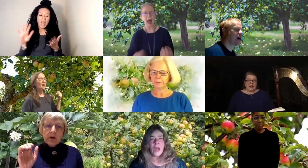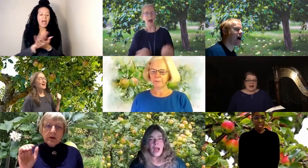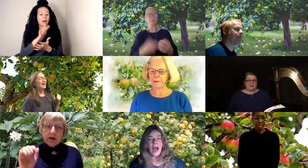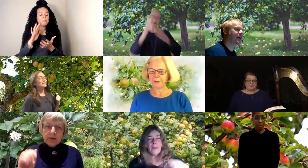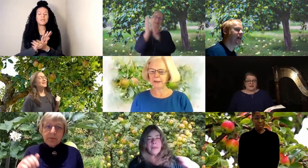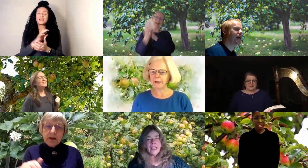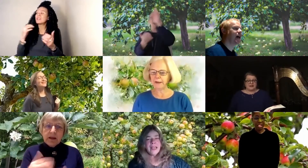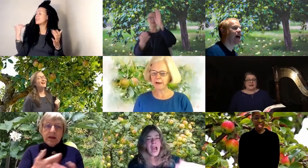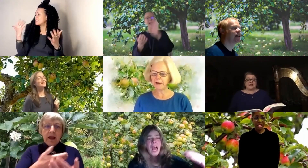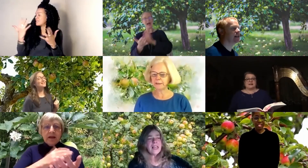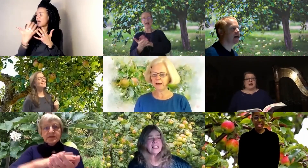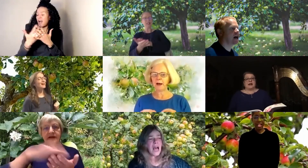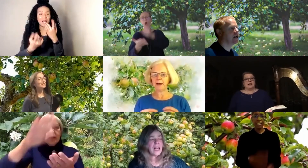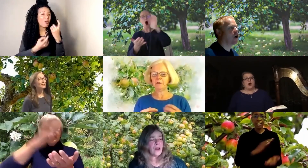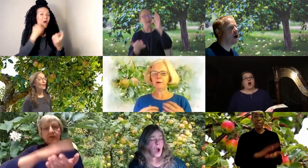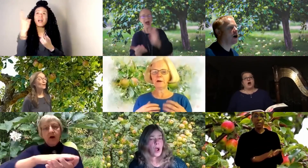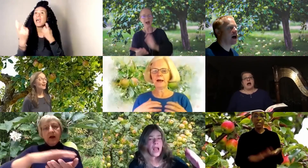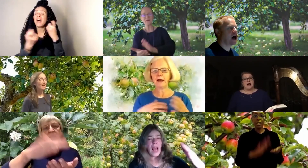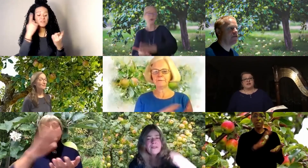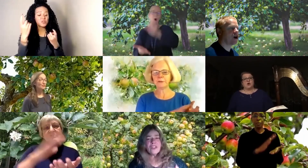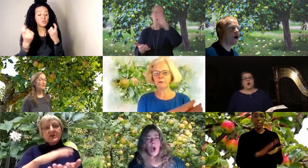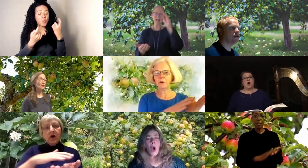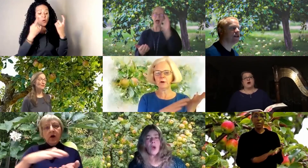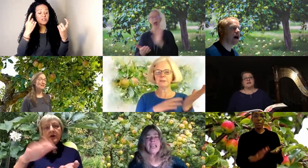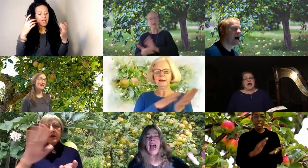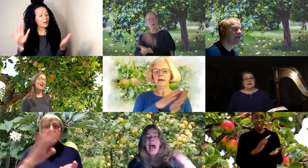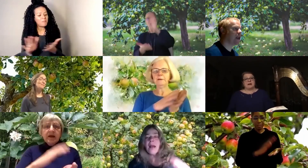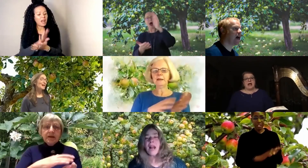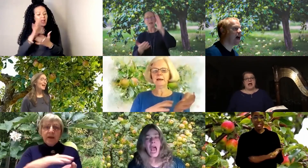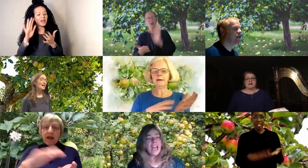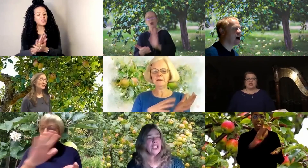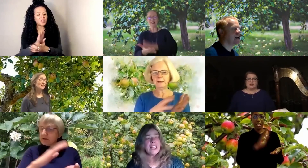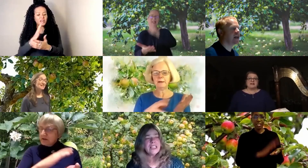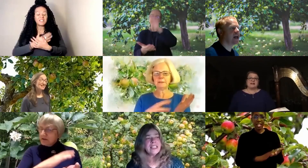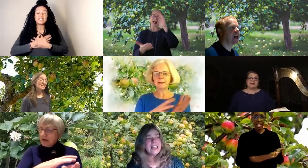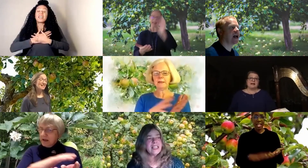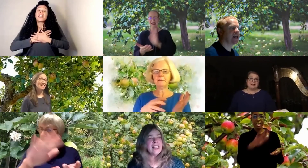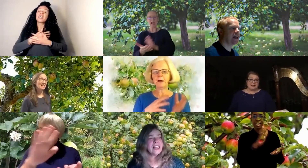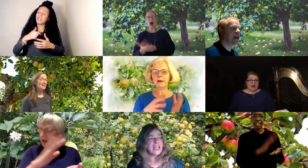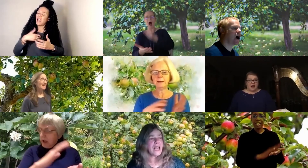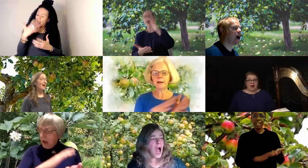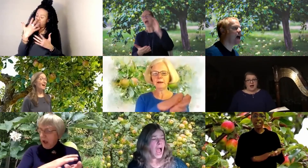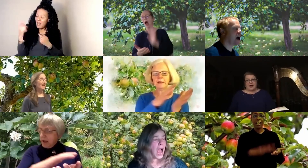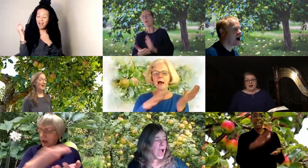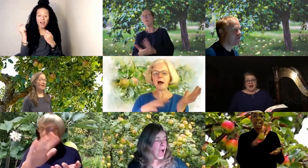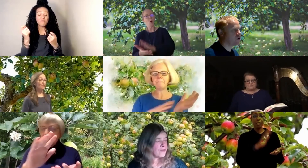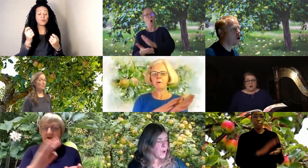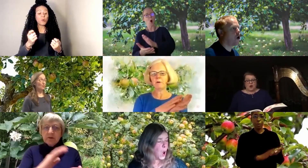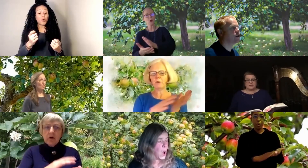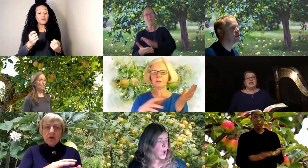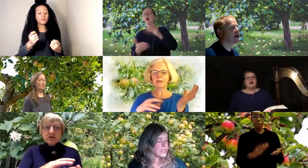For happiness I long have sought, and pleasure dearly I